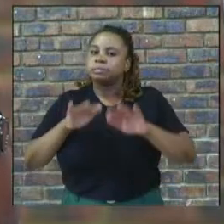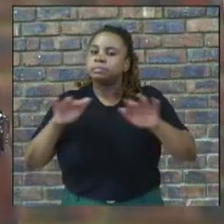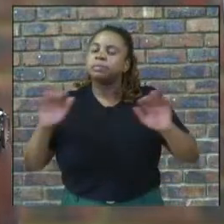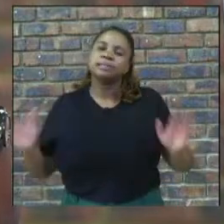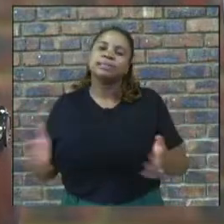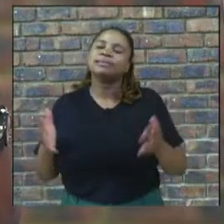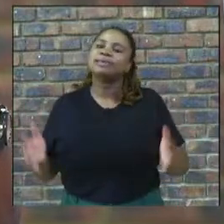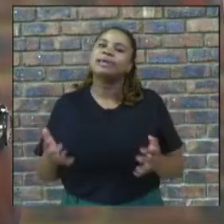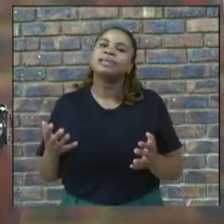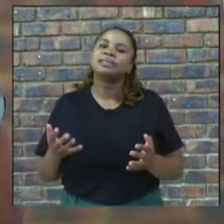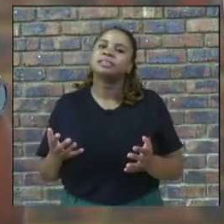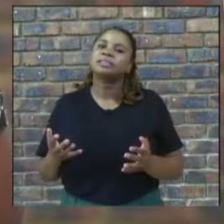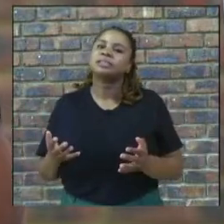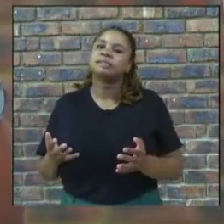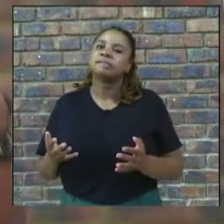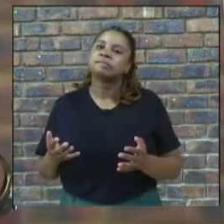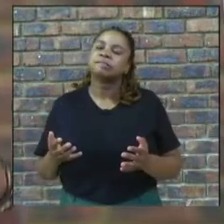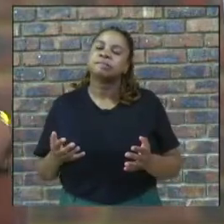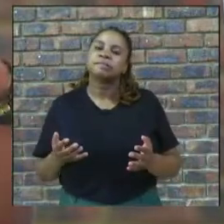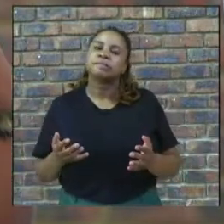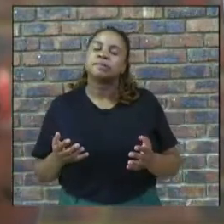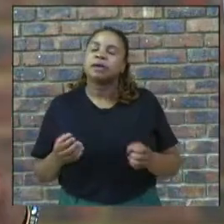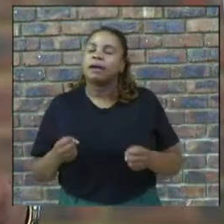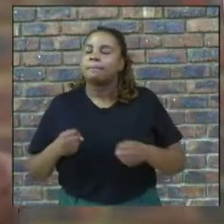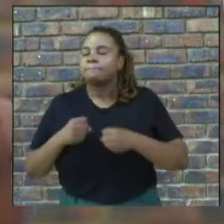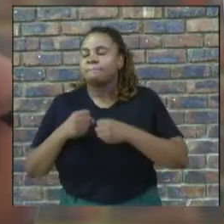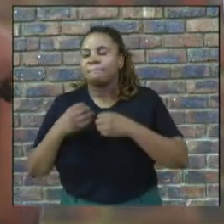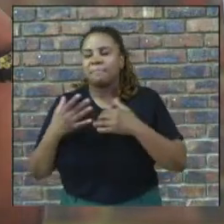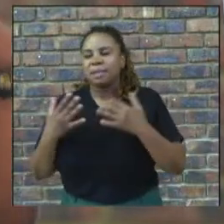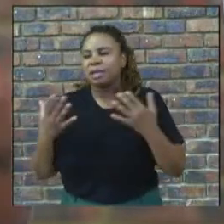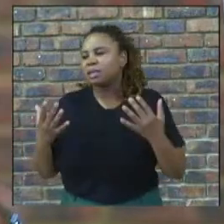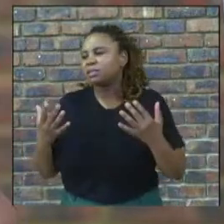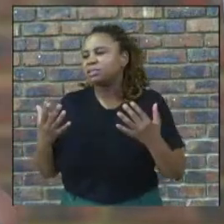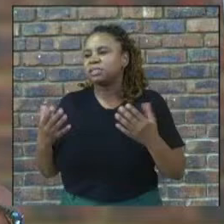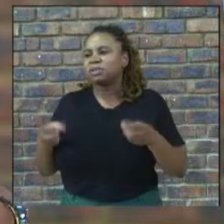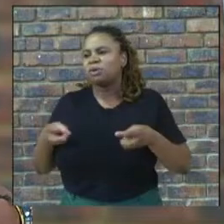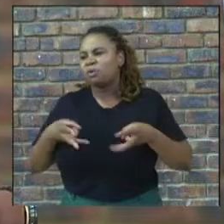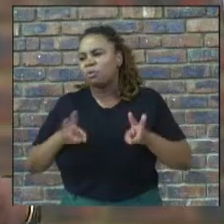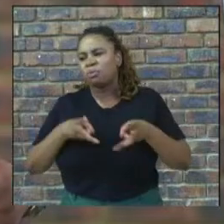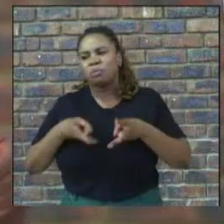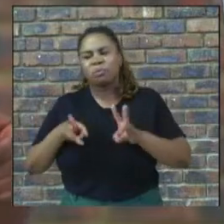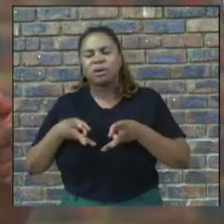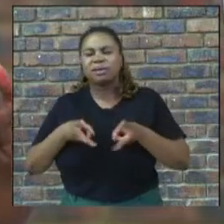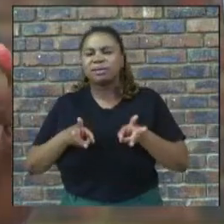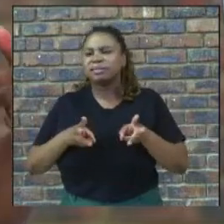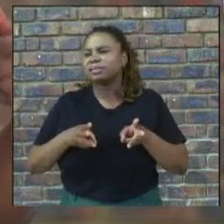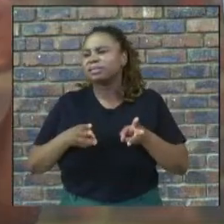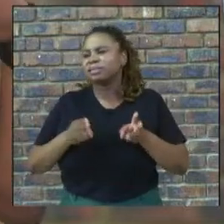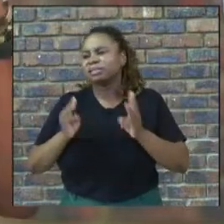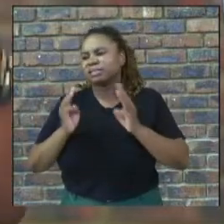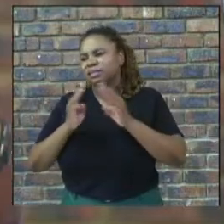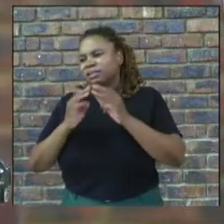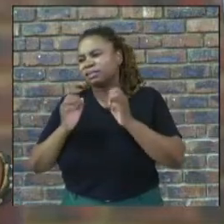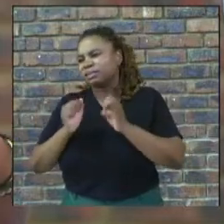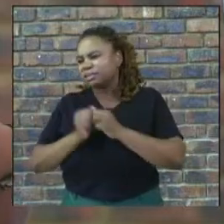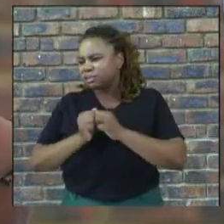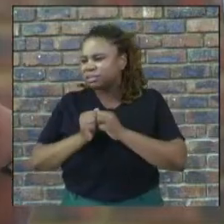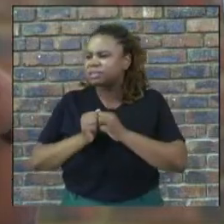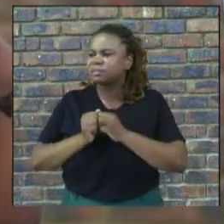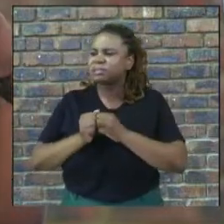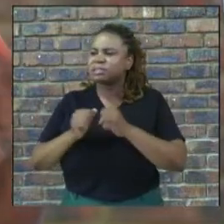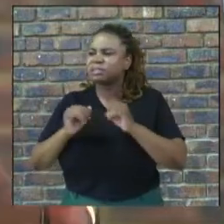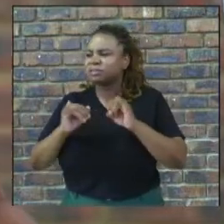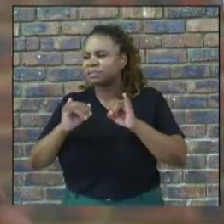There are many platforms, there are seminars, there are symposiums, there are invitations to